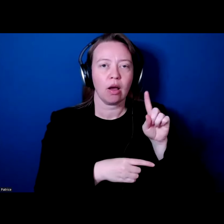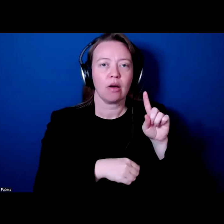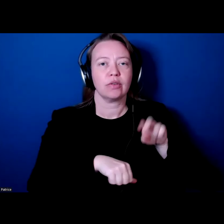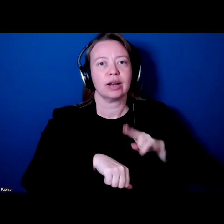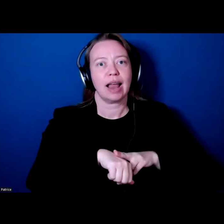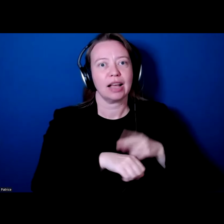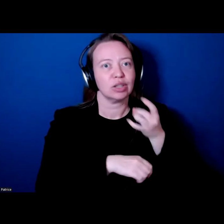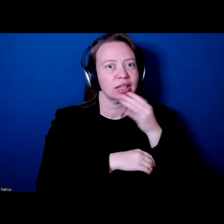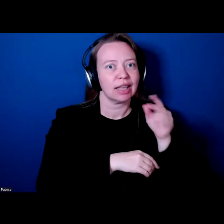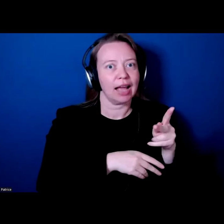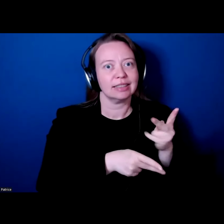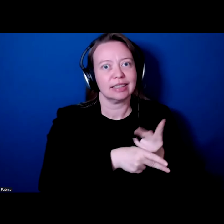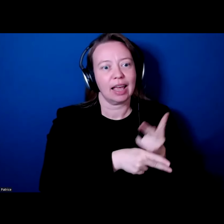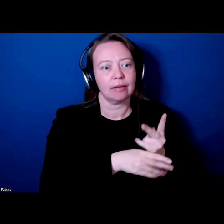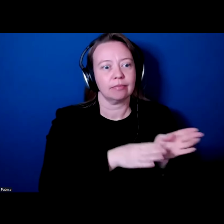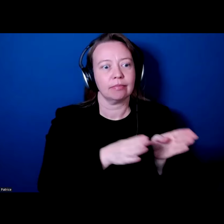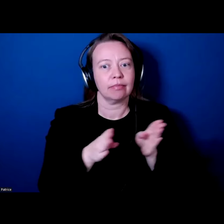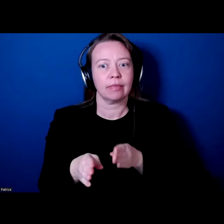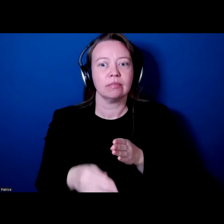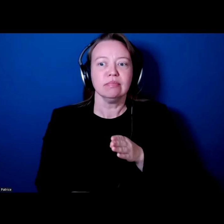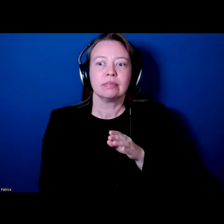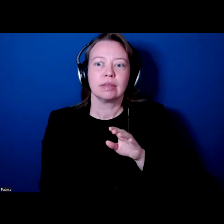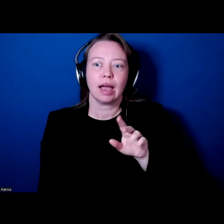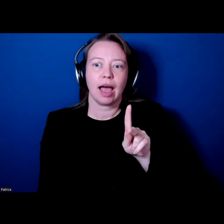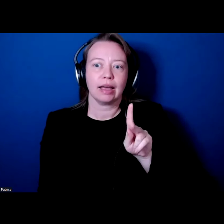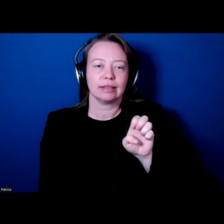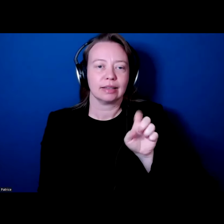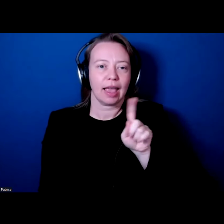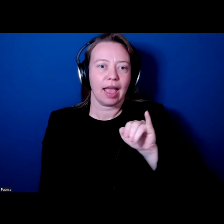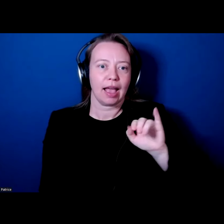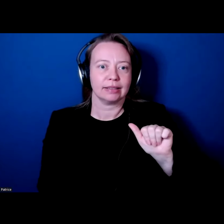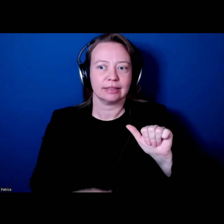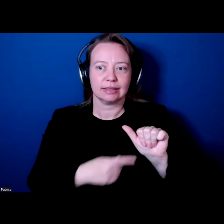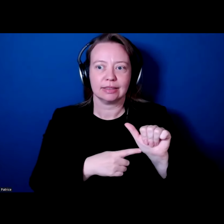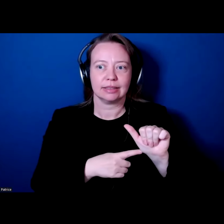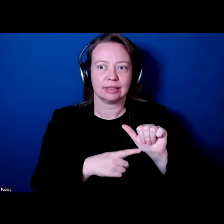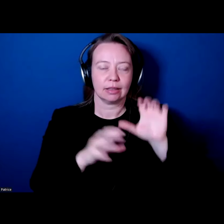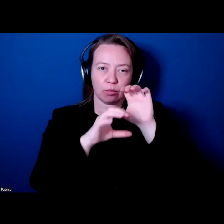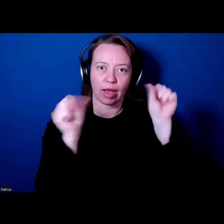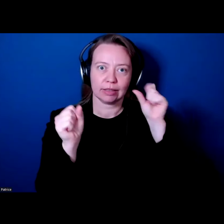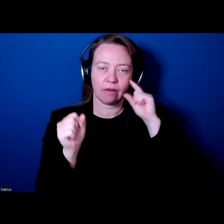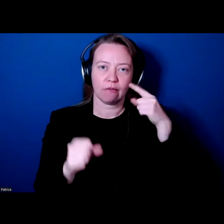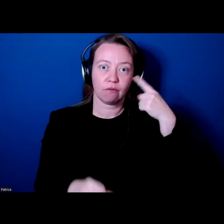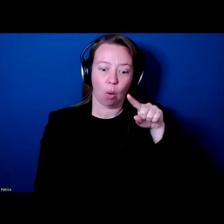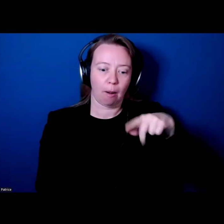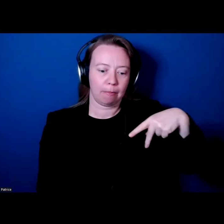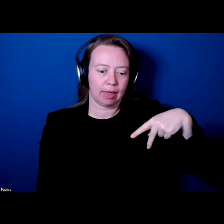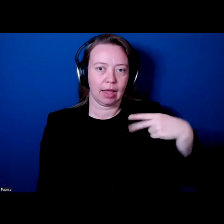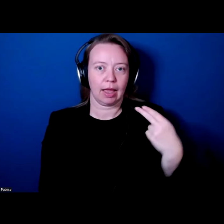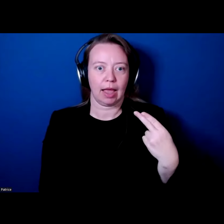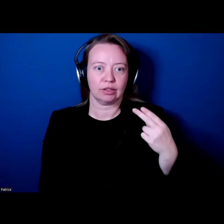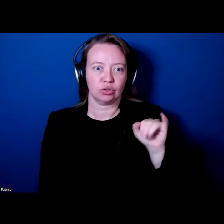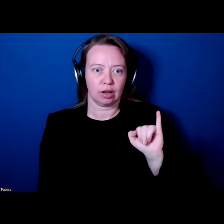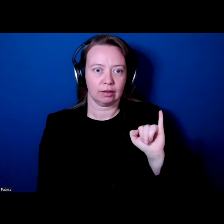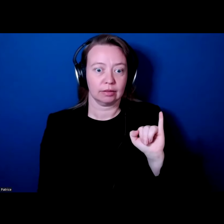Caregiving, and Dr. Kezia Scales, the Vice President of Research and Evaluation at PHI. So Kezia, we're going to come